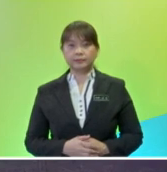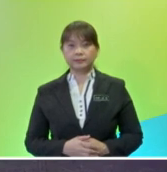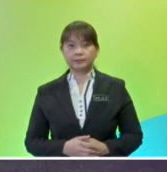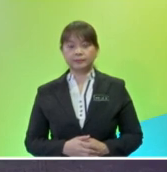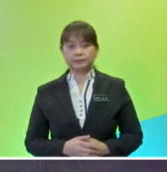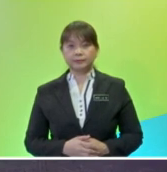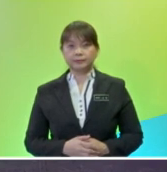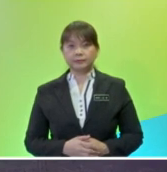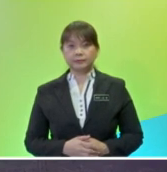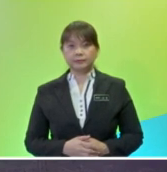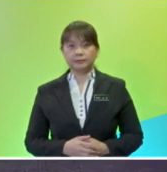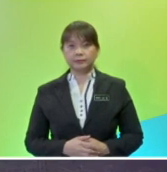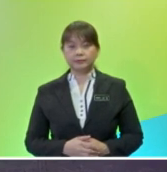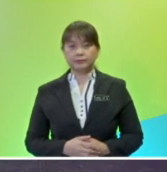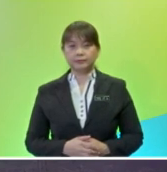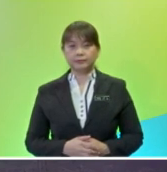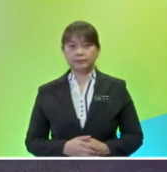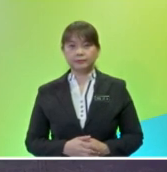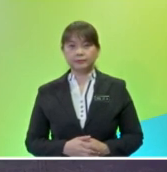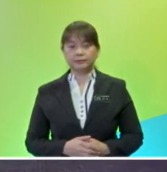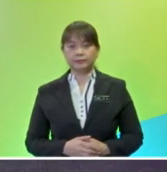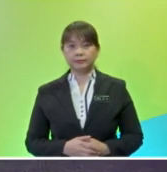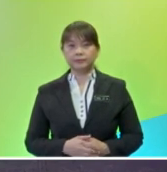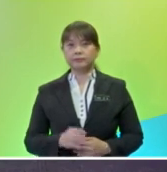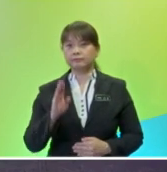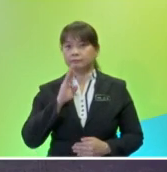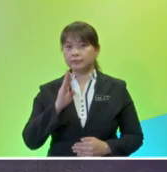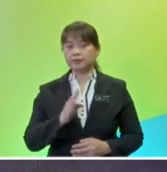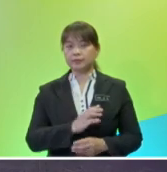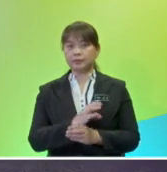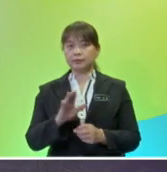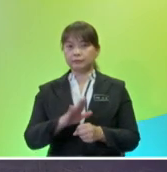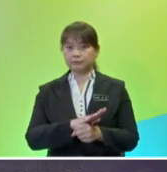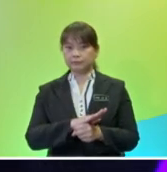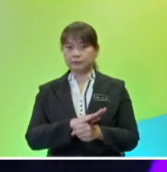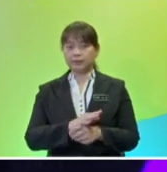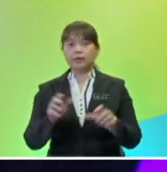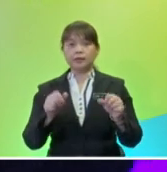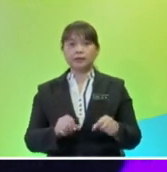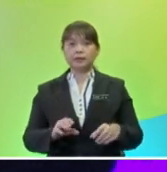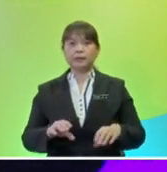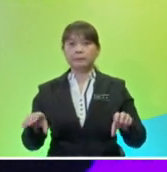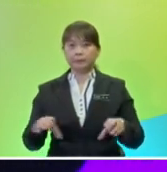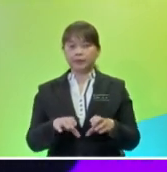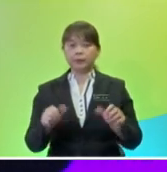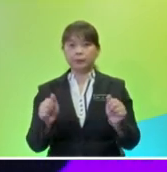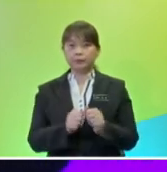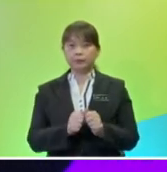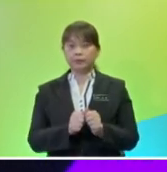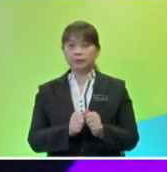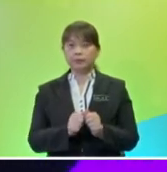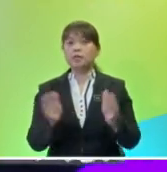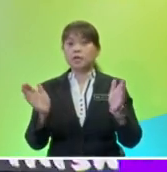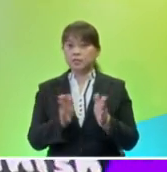you go. Alright, let's continue. Be careful. Actually, you can make with other figurines if you have small